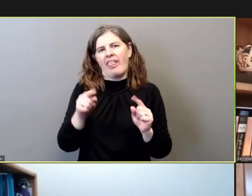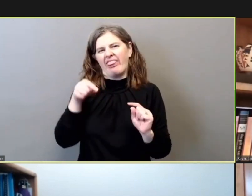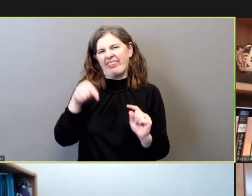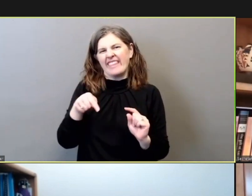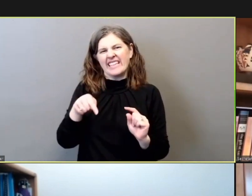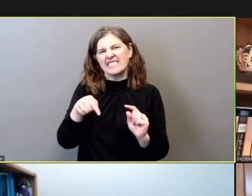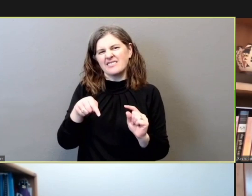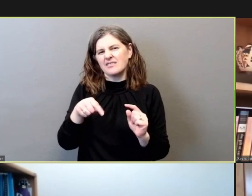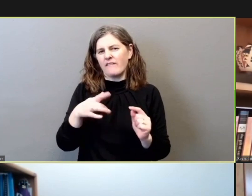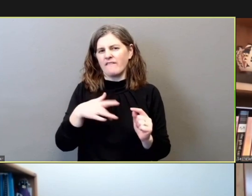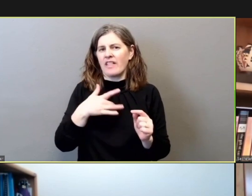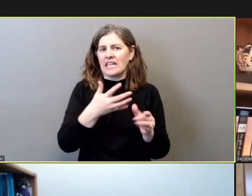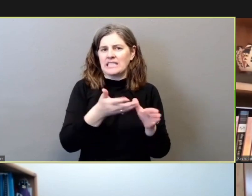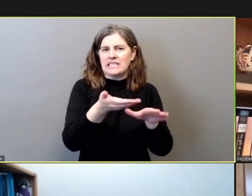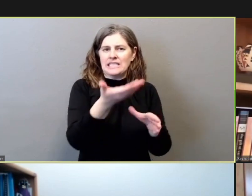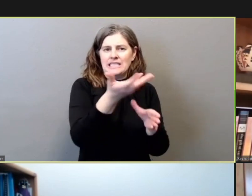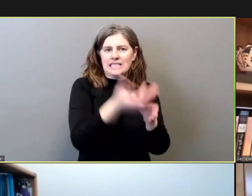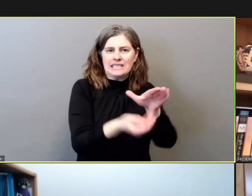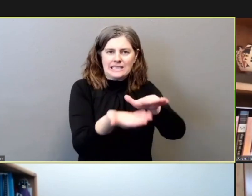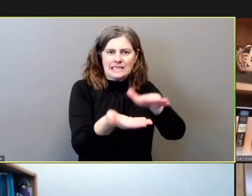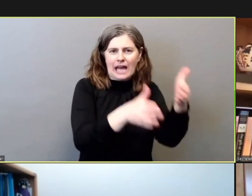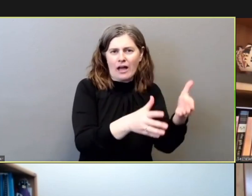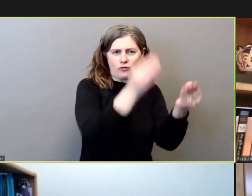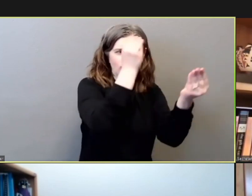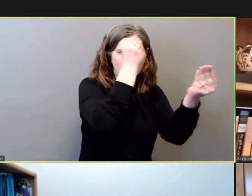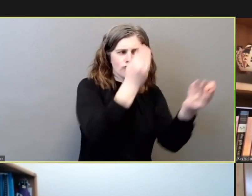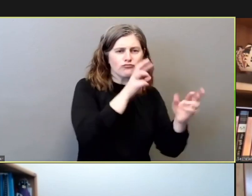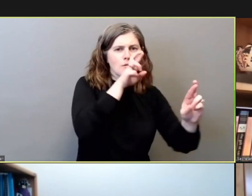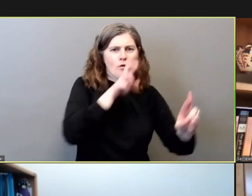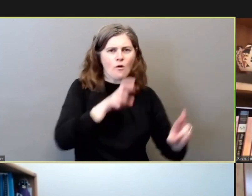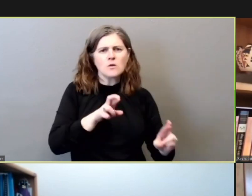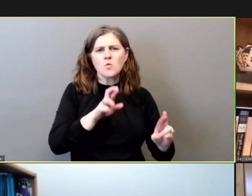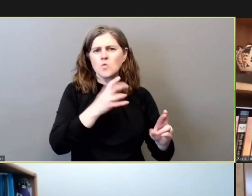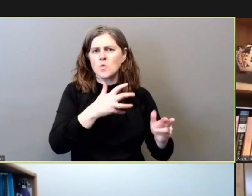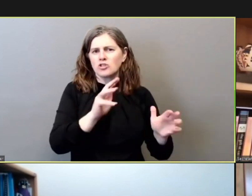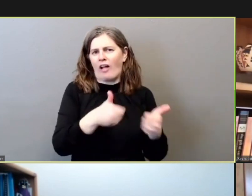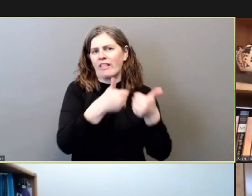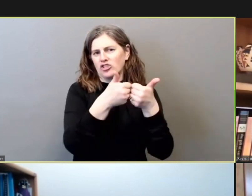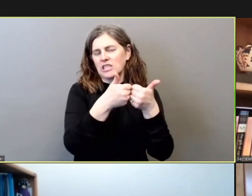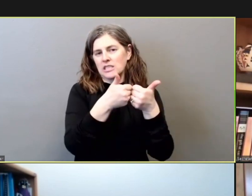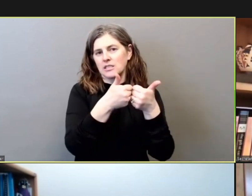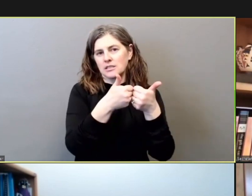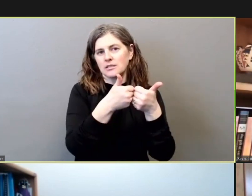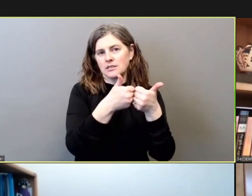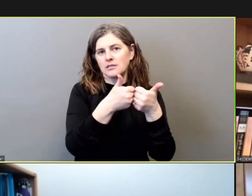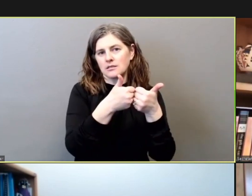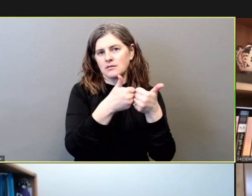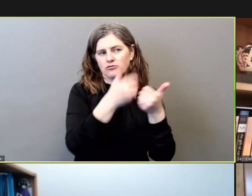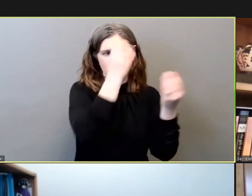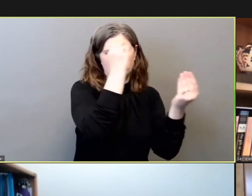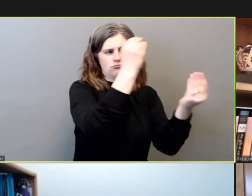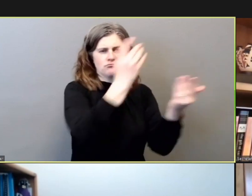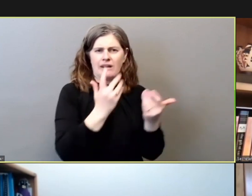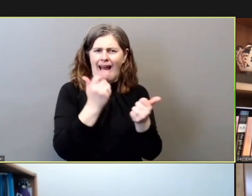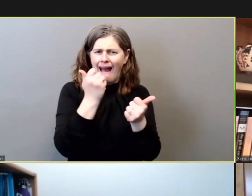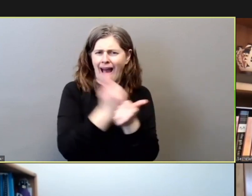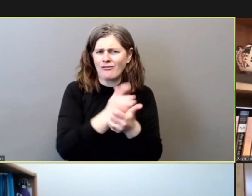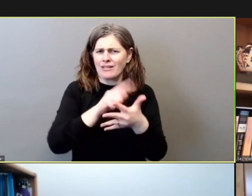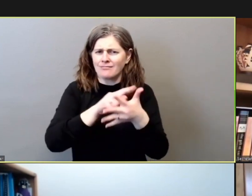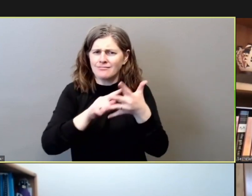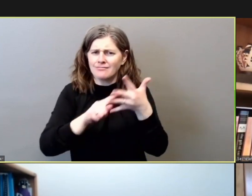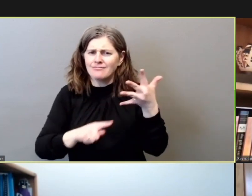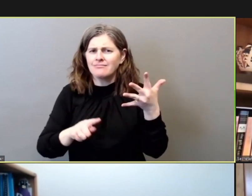is an area, death reporting is a challenging, it's challenging to report everything out